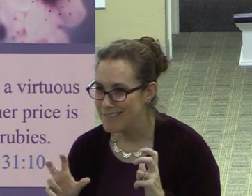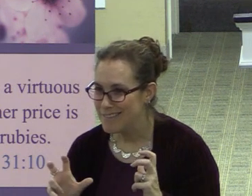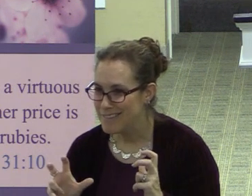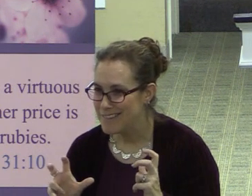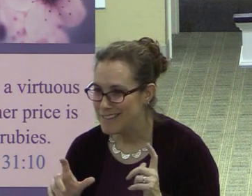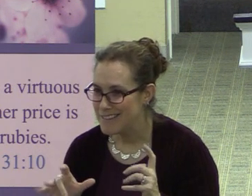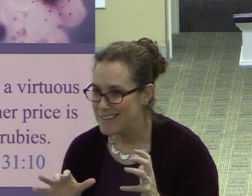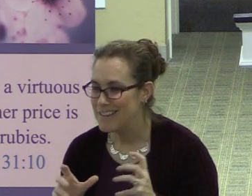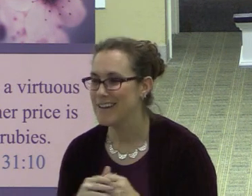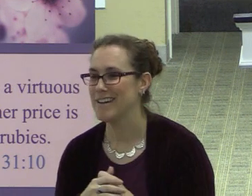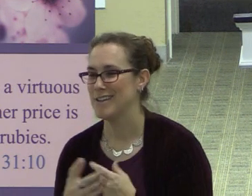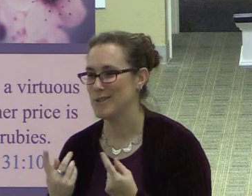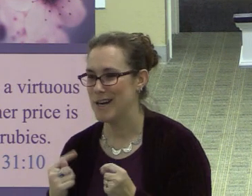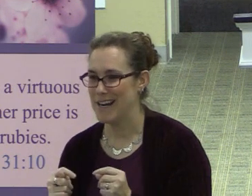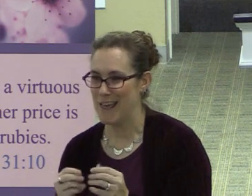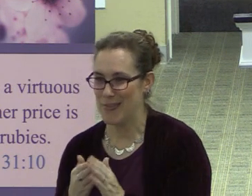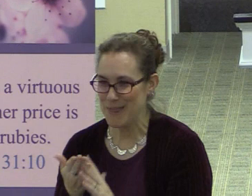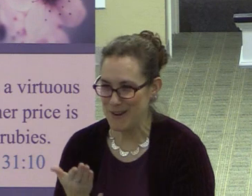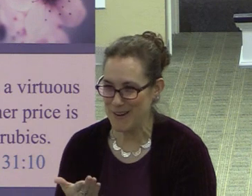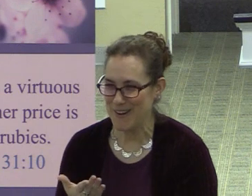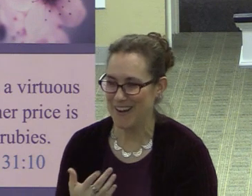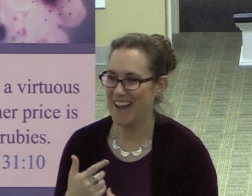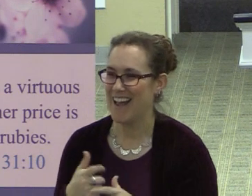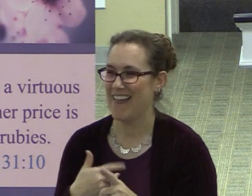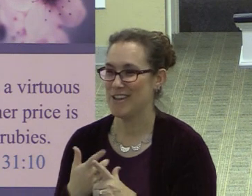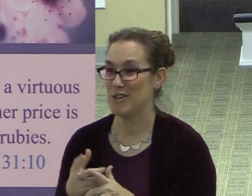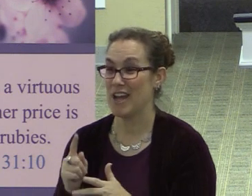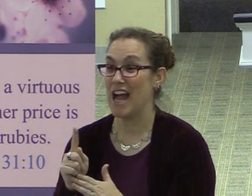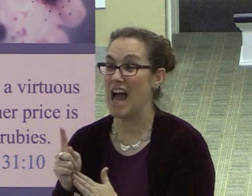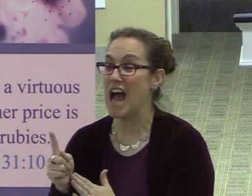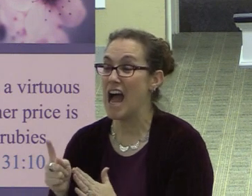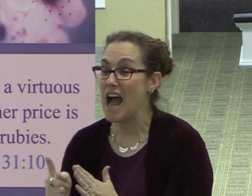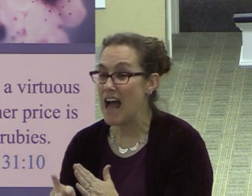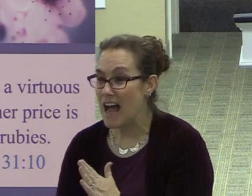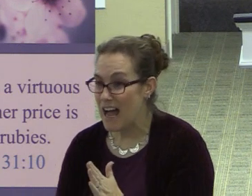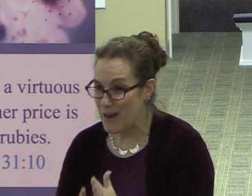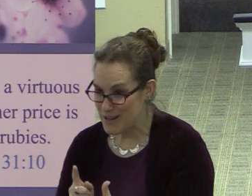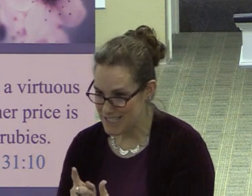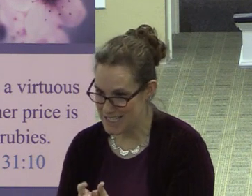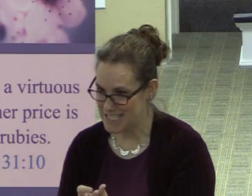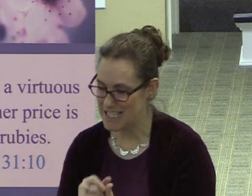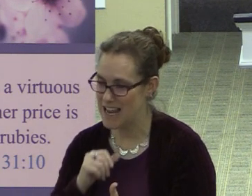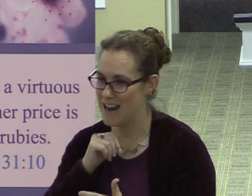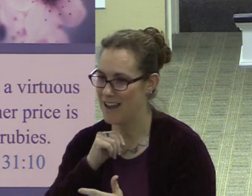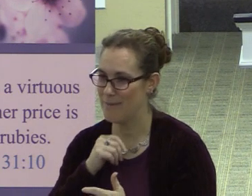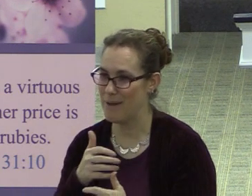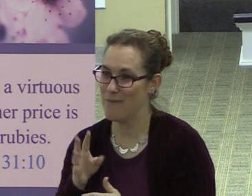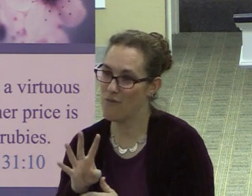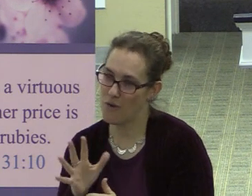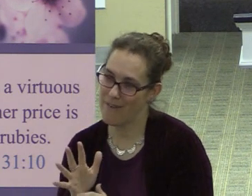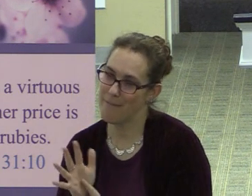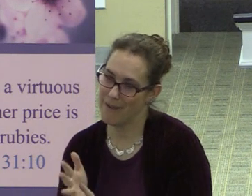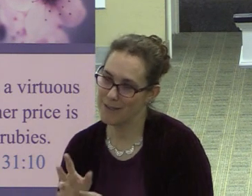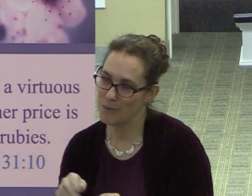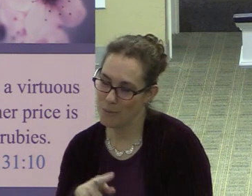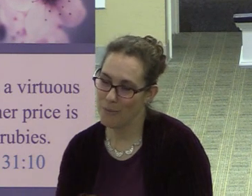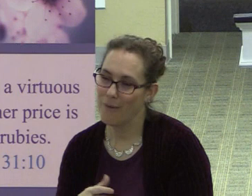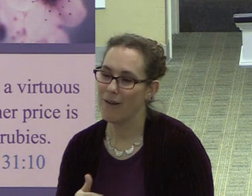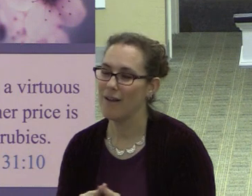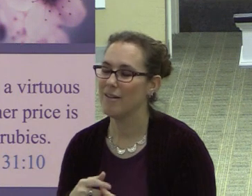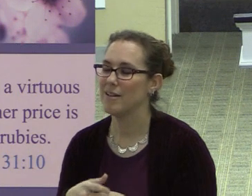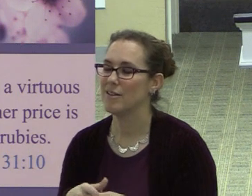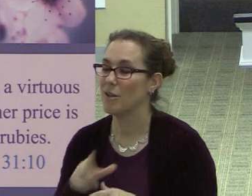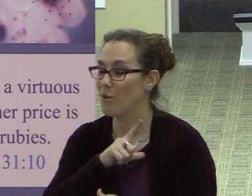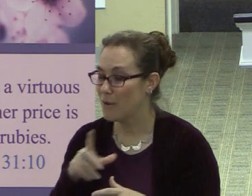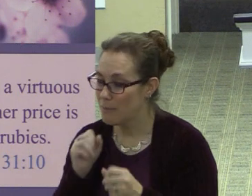And just... And it took hours, what should have taken, probably 45 minutes, hours to get through it. And sure, the Lord blessed, we got